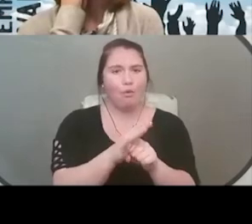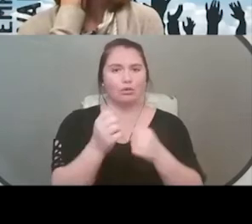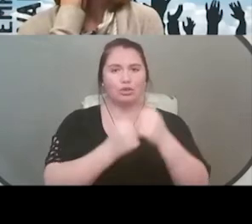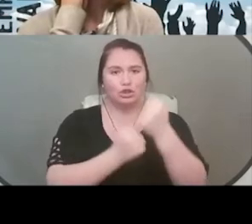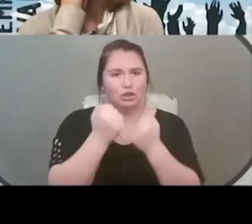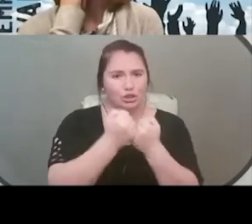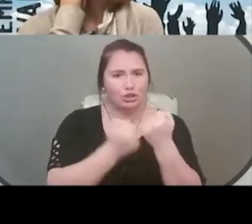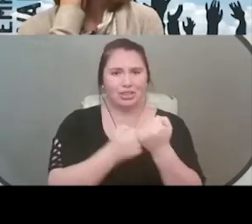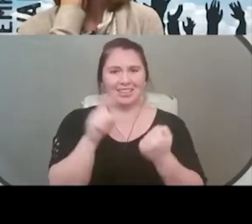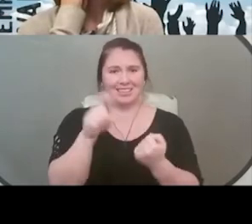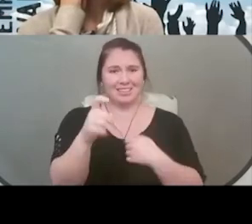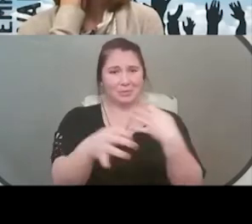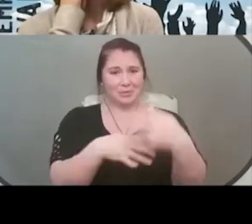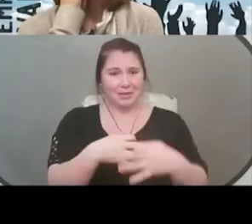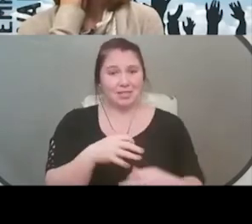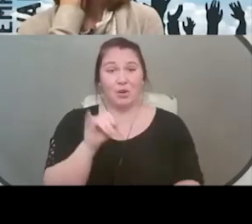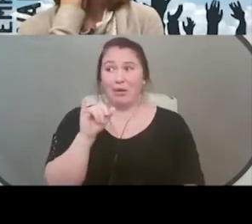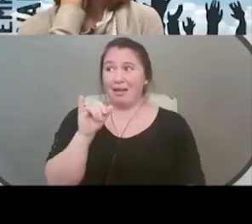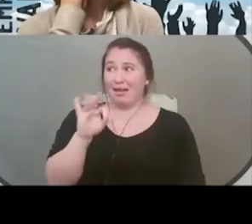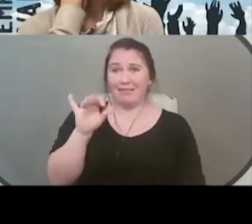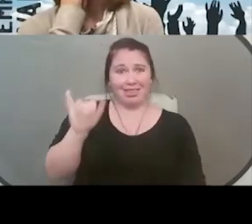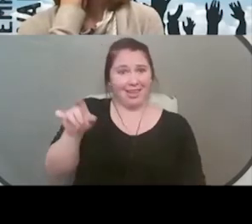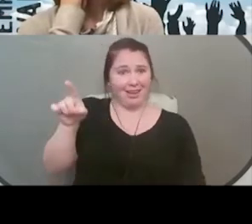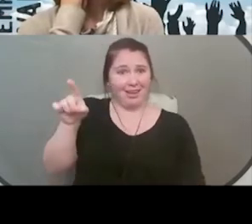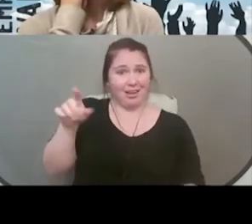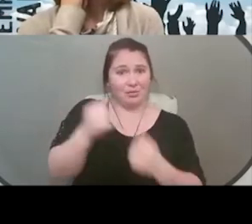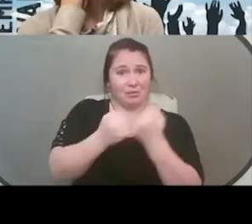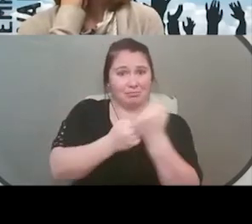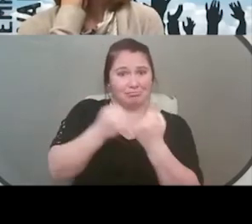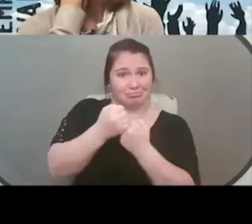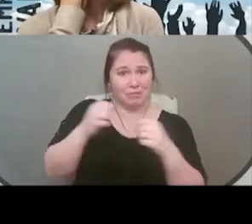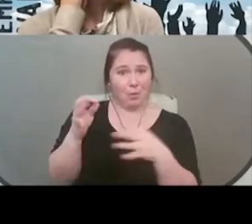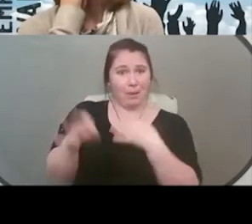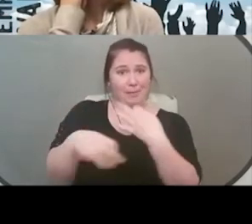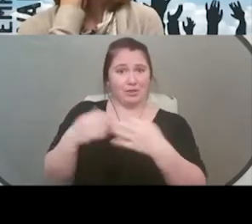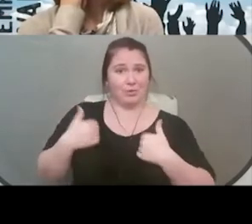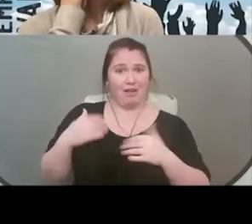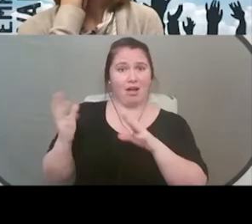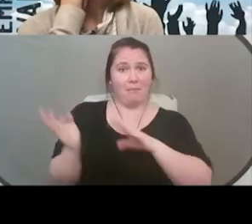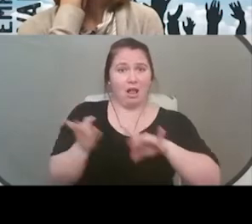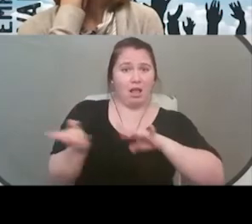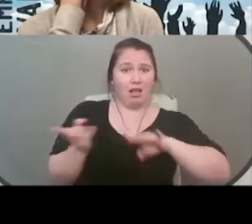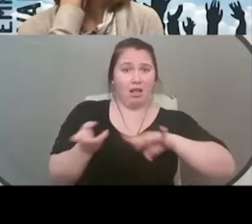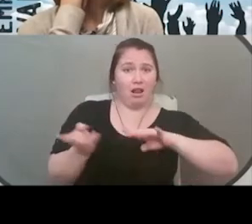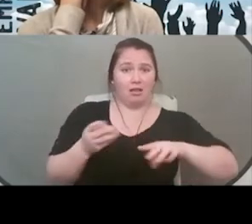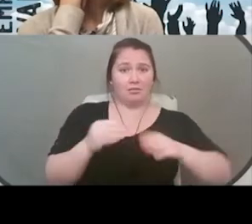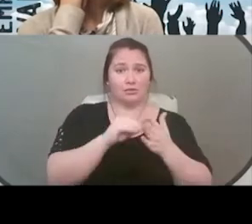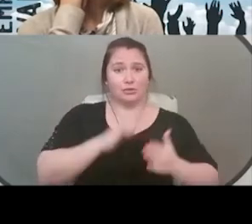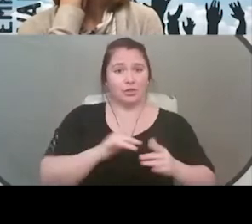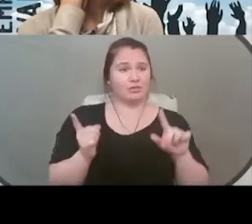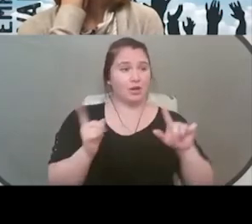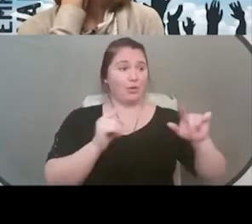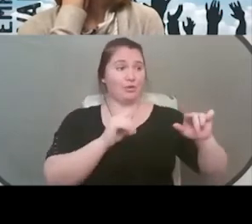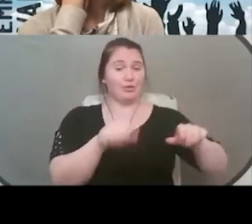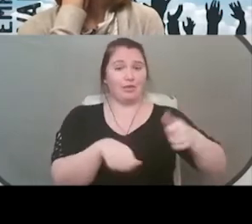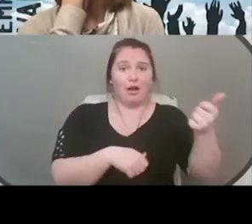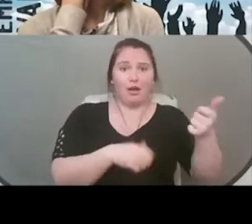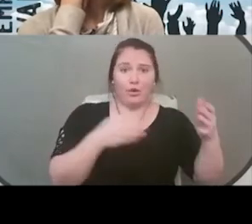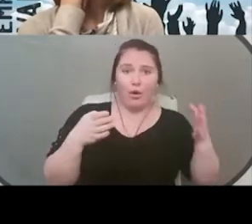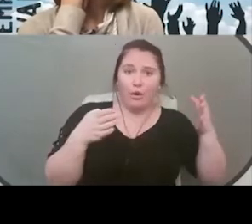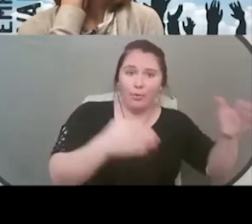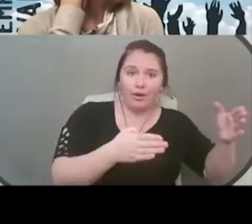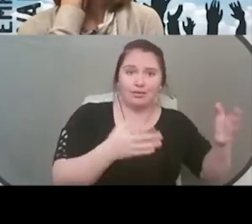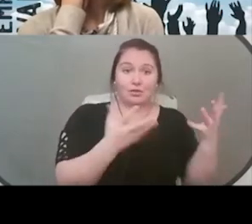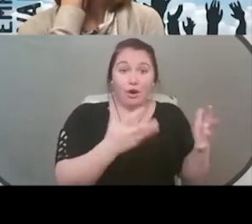replaced. And so if that whole structure is getting replaced, and now you gotta funnel all the kids out through the other hall, through the main hallway where it's